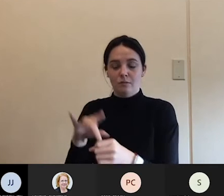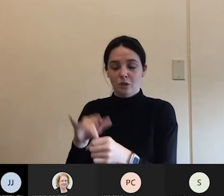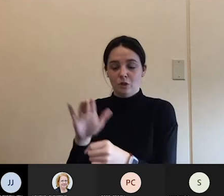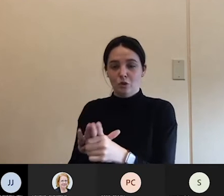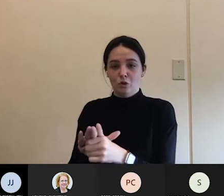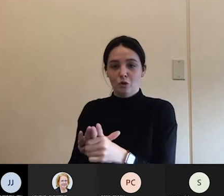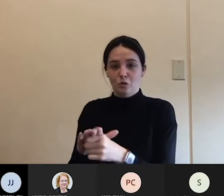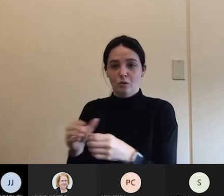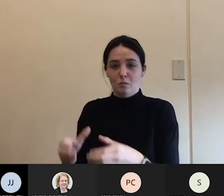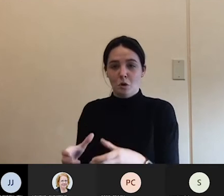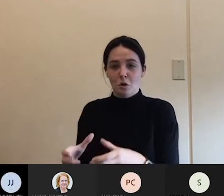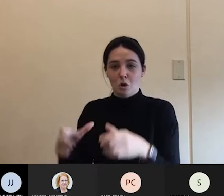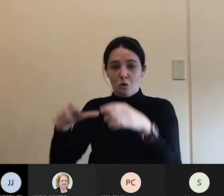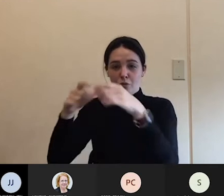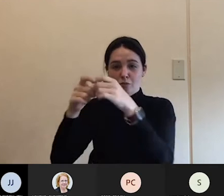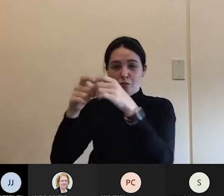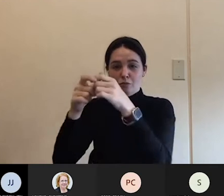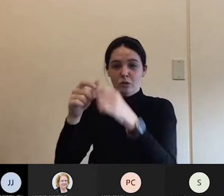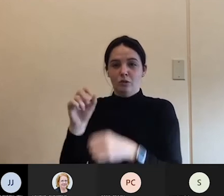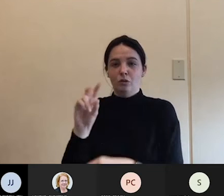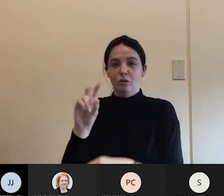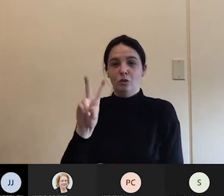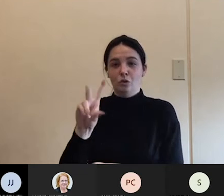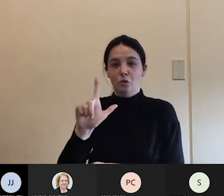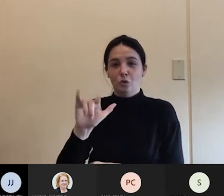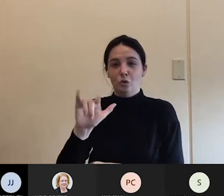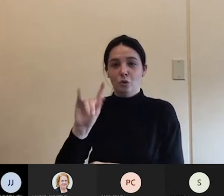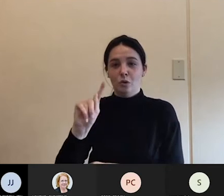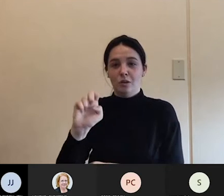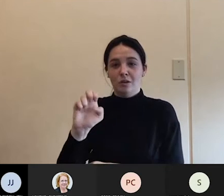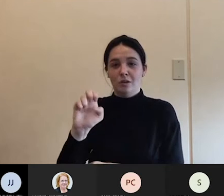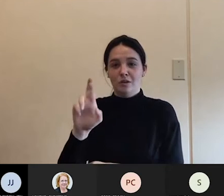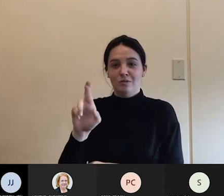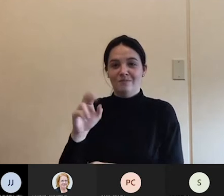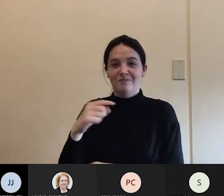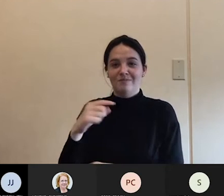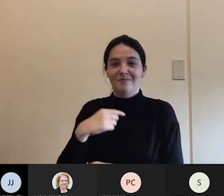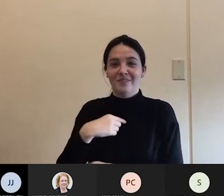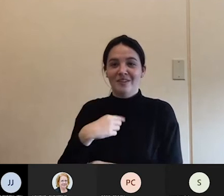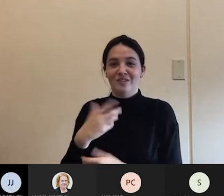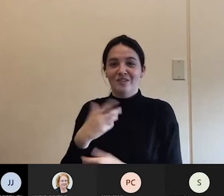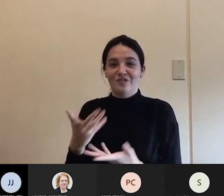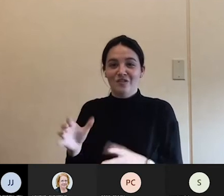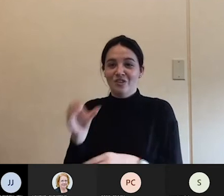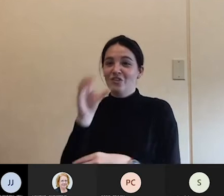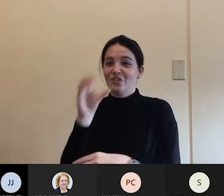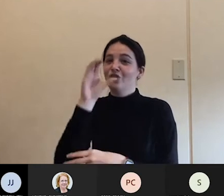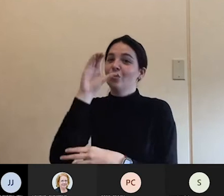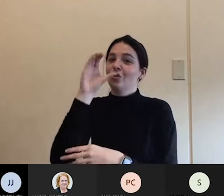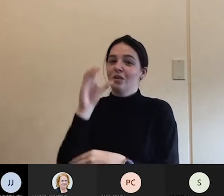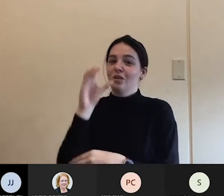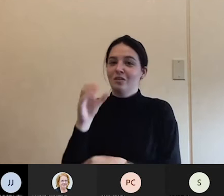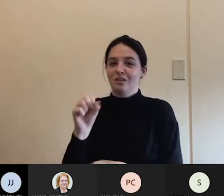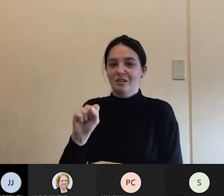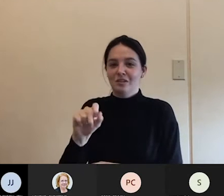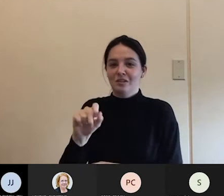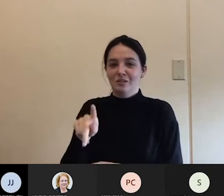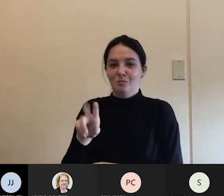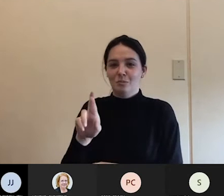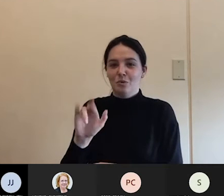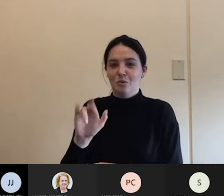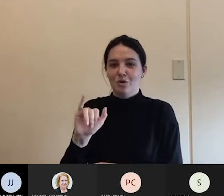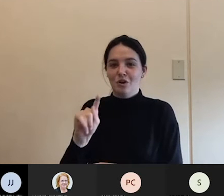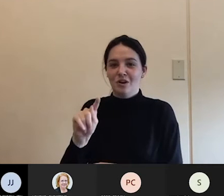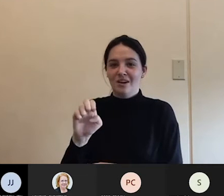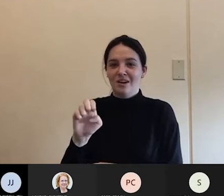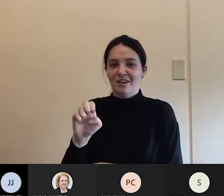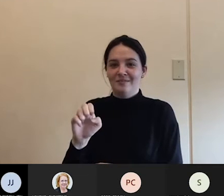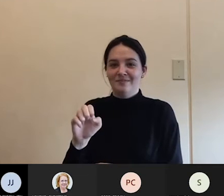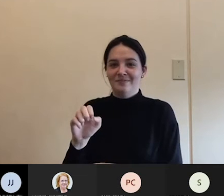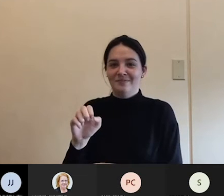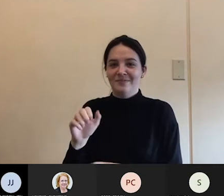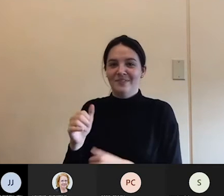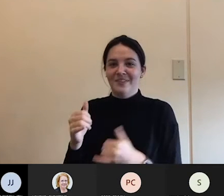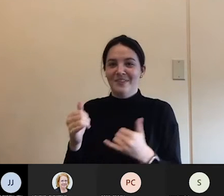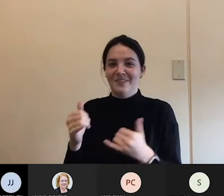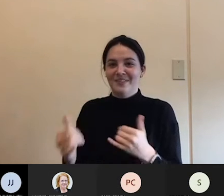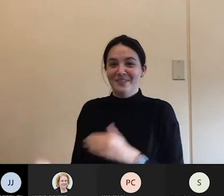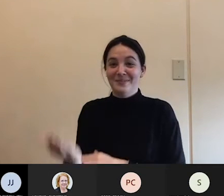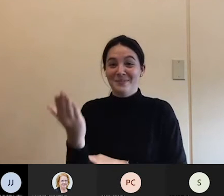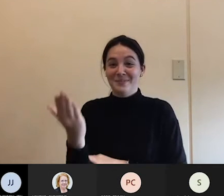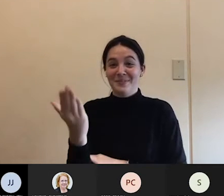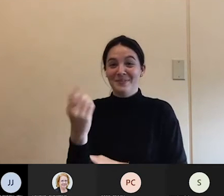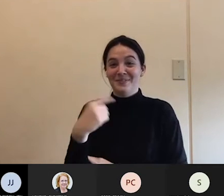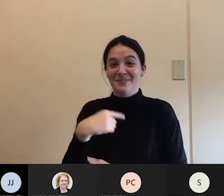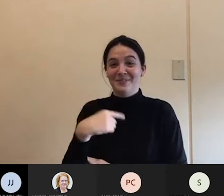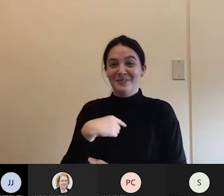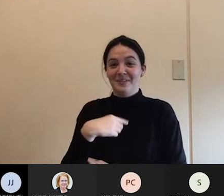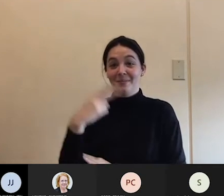that's a 2-liter Coke bottle that I have. I drank all, well, it's a Sprite bottle. I drank all the Sprite this morning. So I'm a little high on sugar. That's